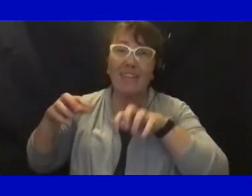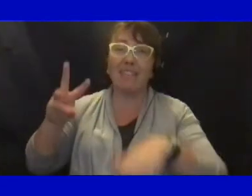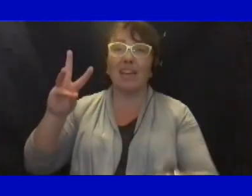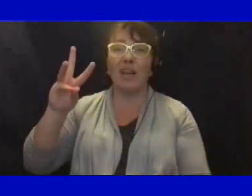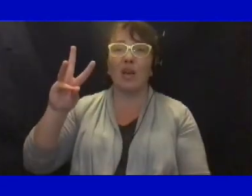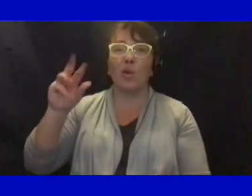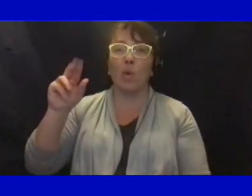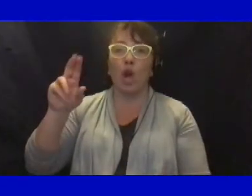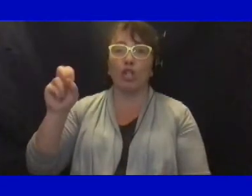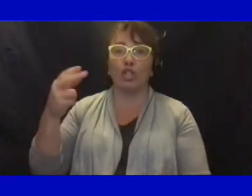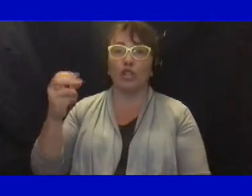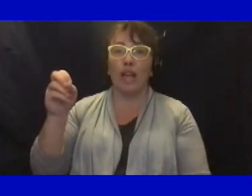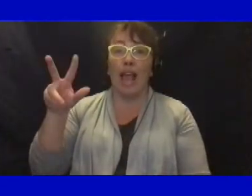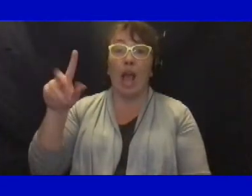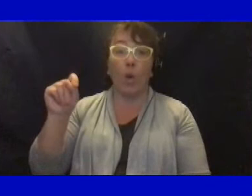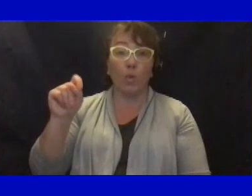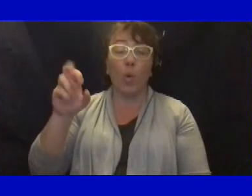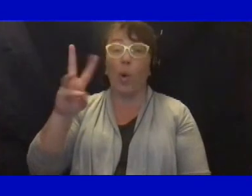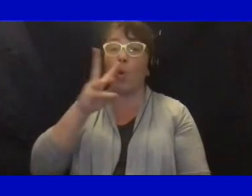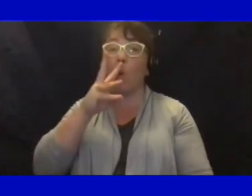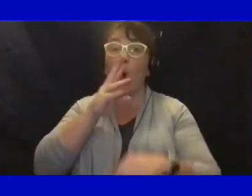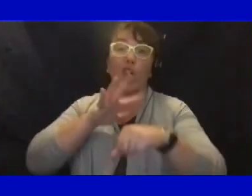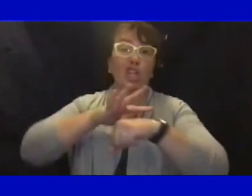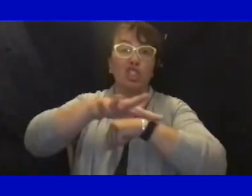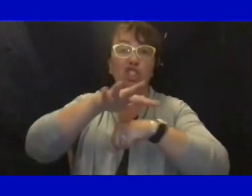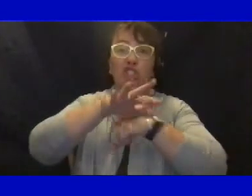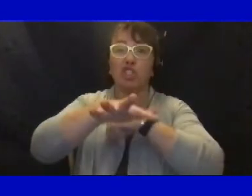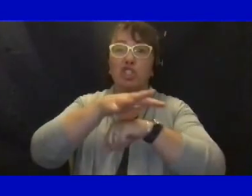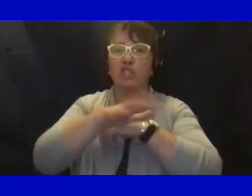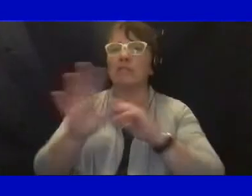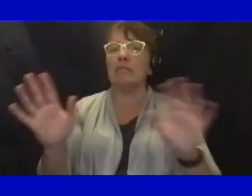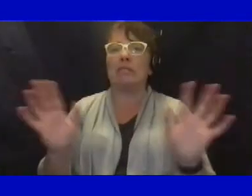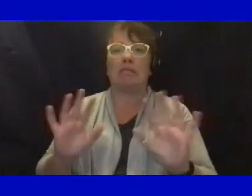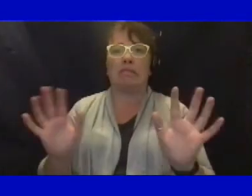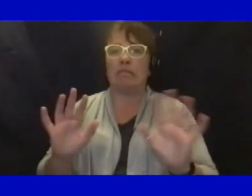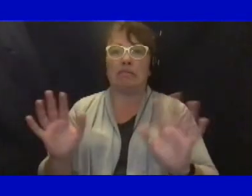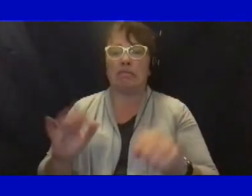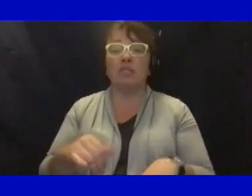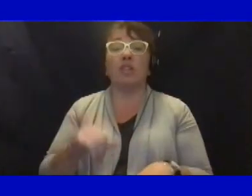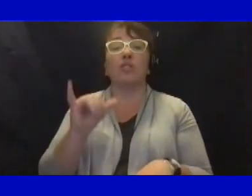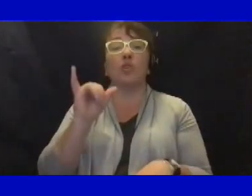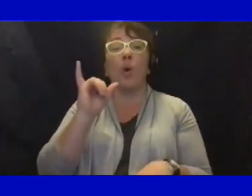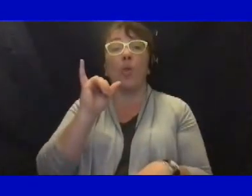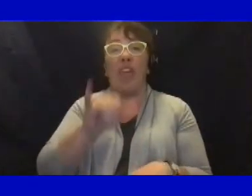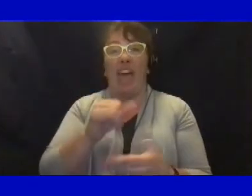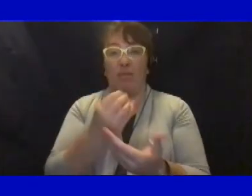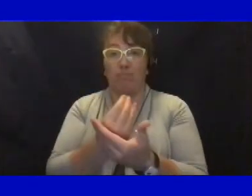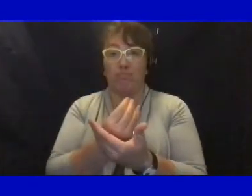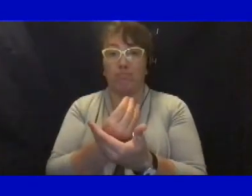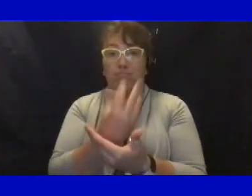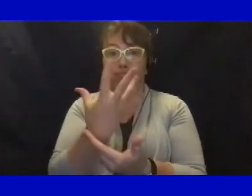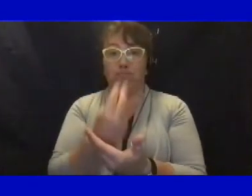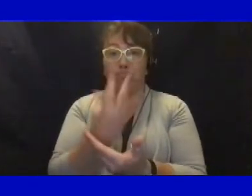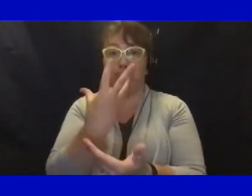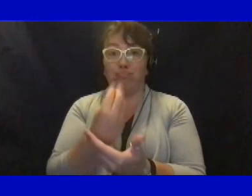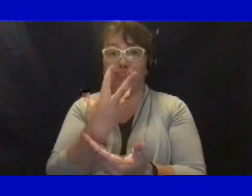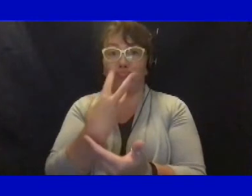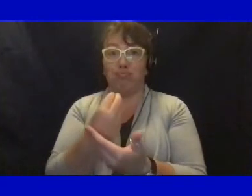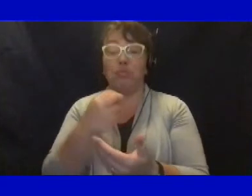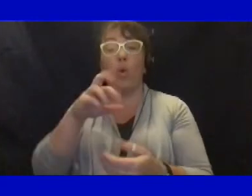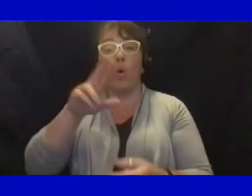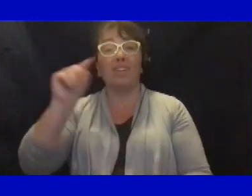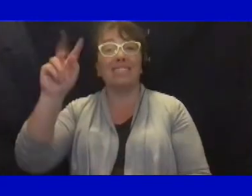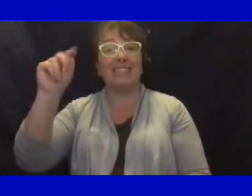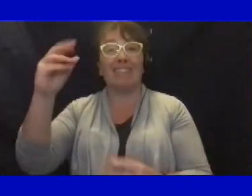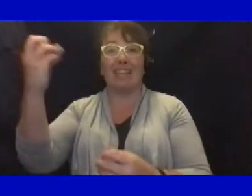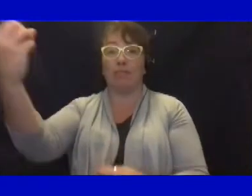dangerous. So the warning mode is the last message that something is coming, it rained too